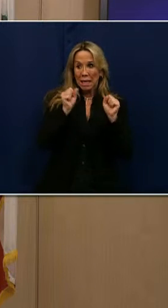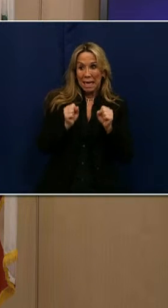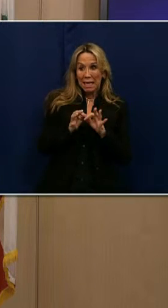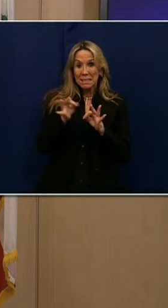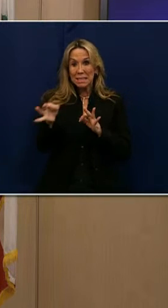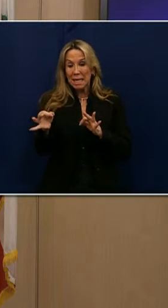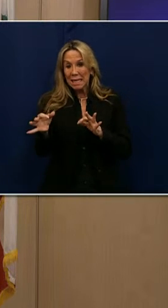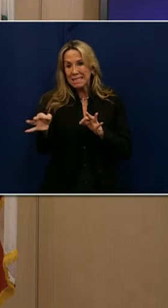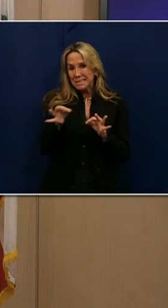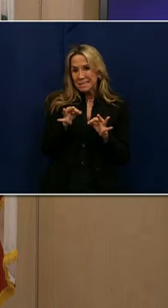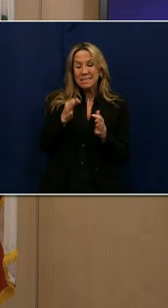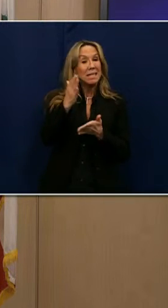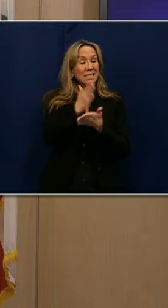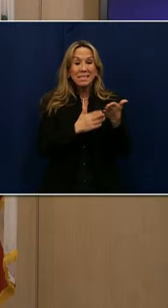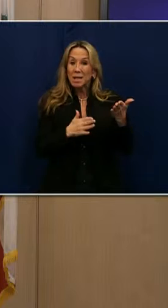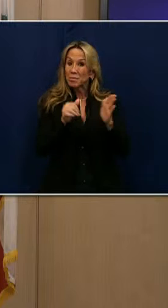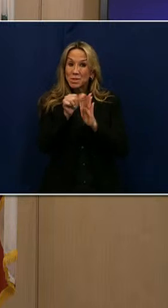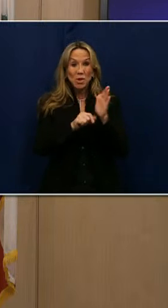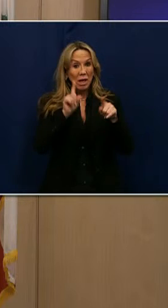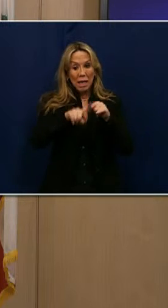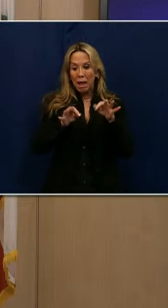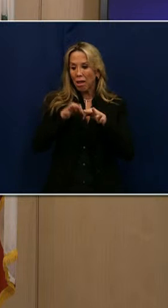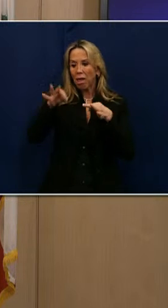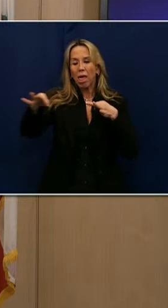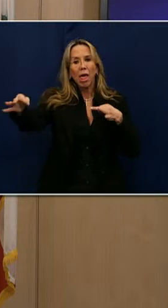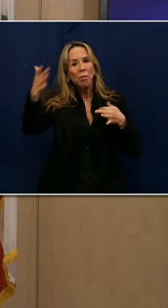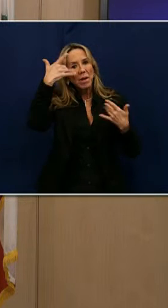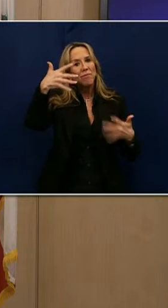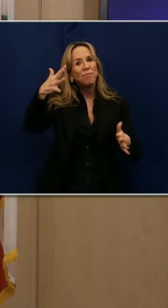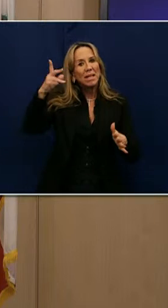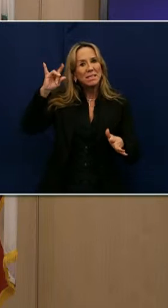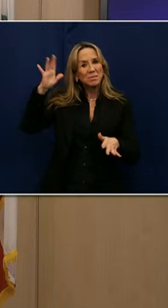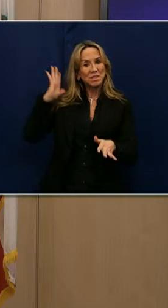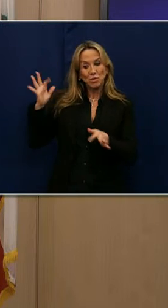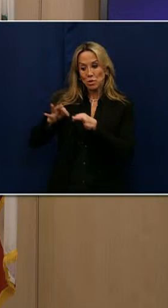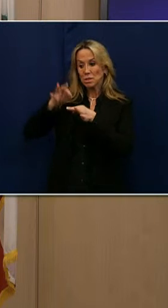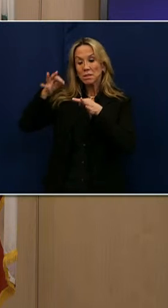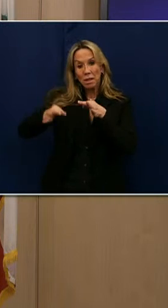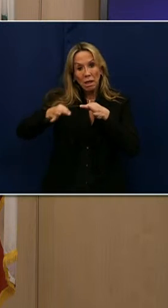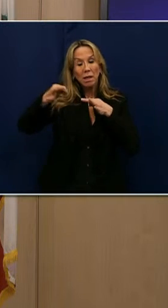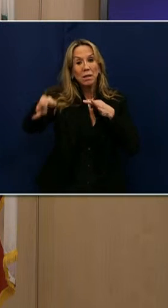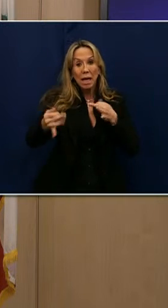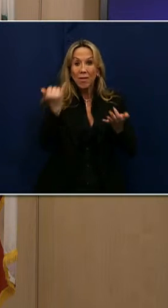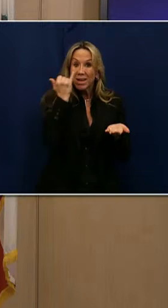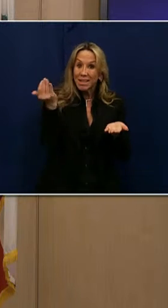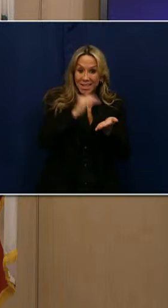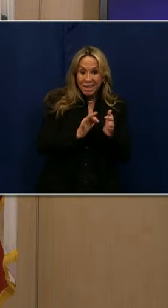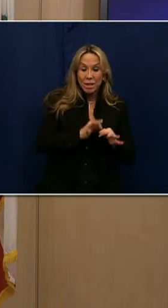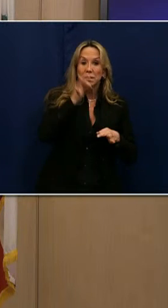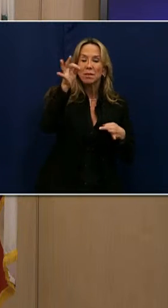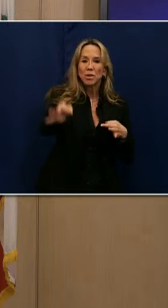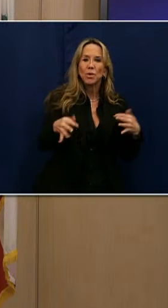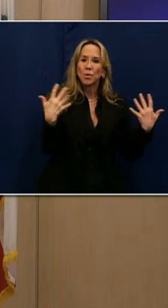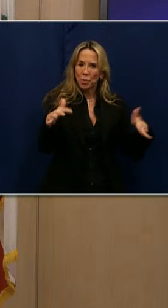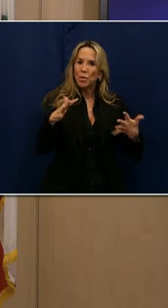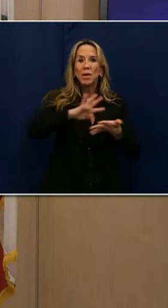surgeries can't be delayed much longer because they've already been delayed, and if they are delayed much further, they